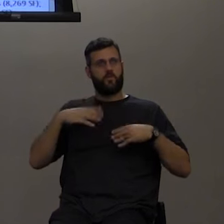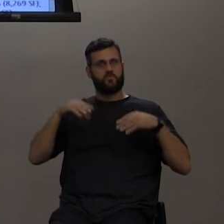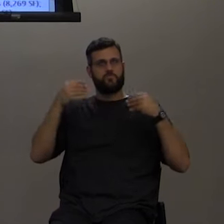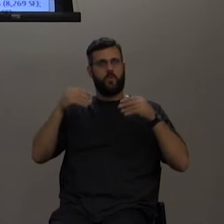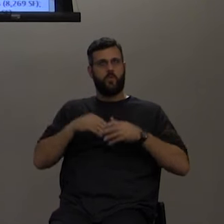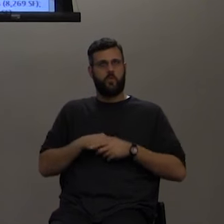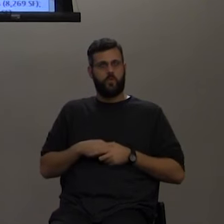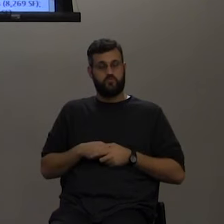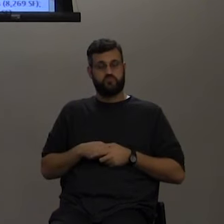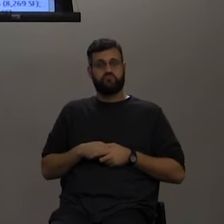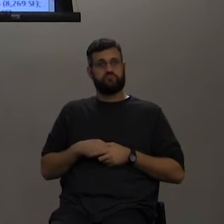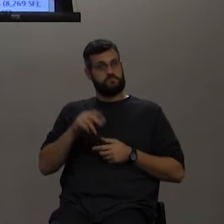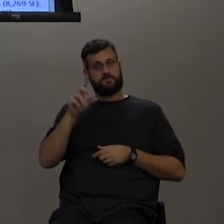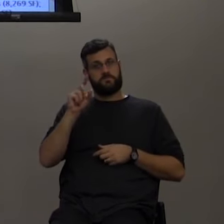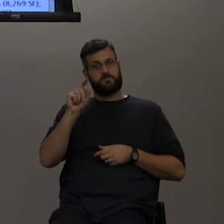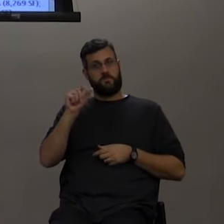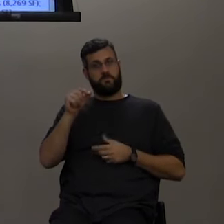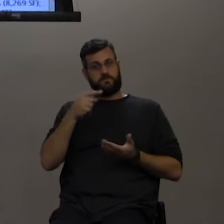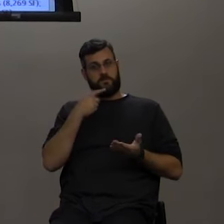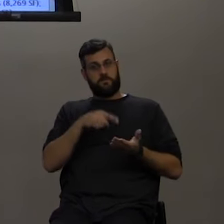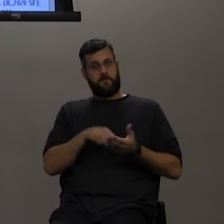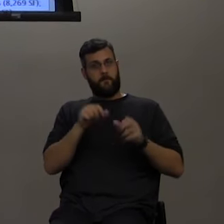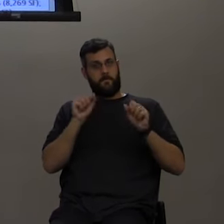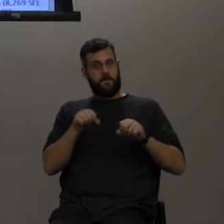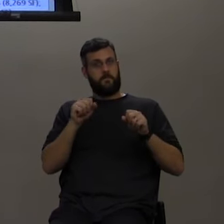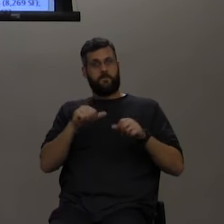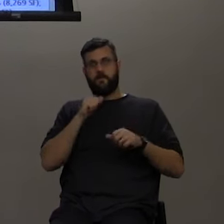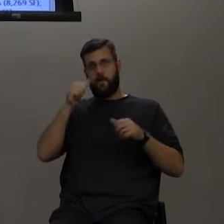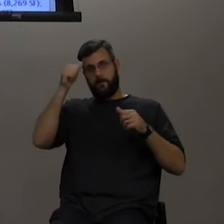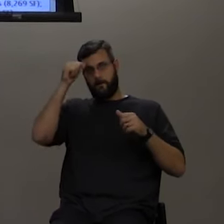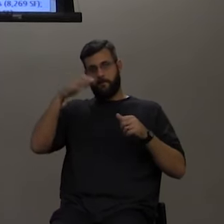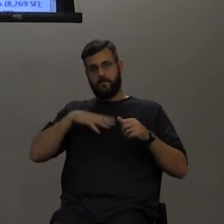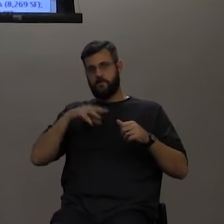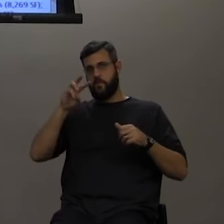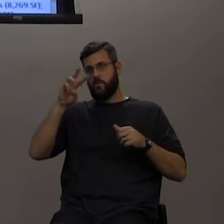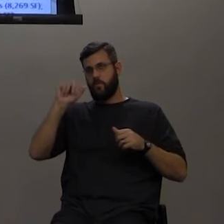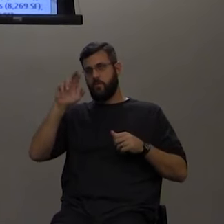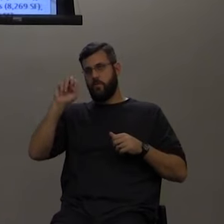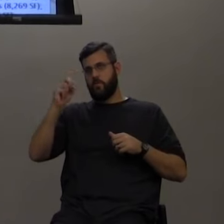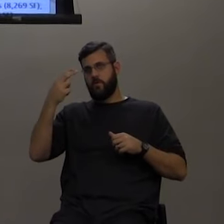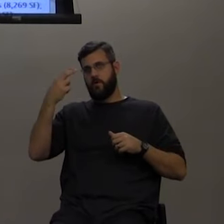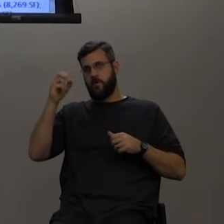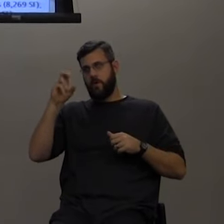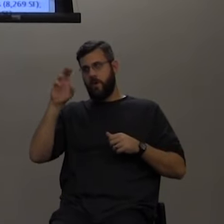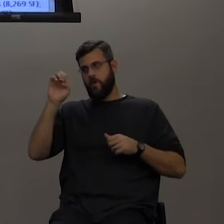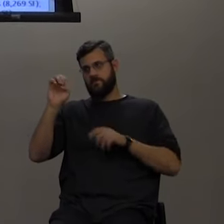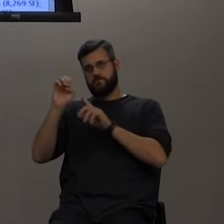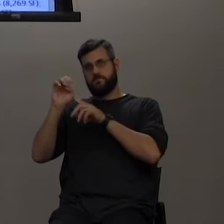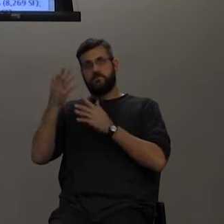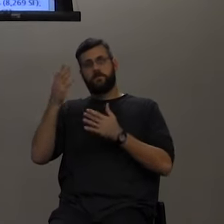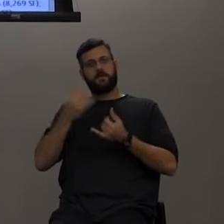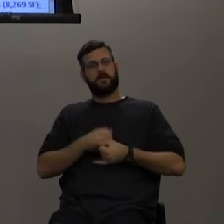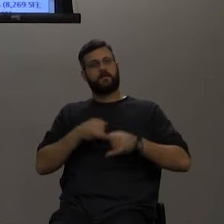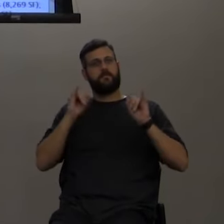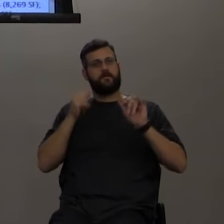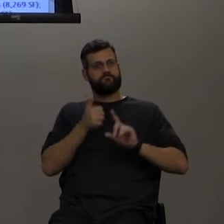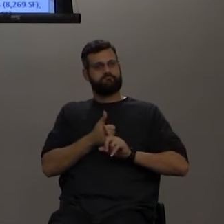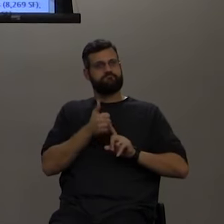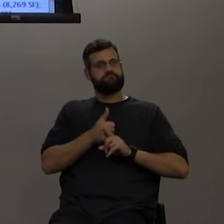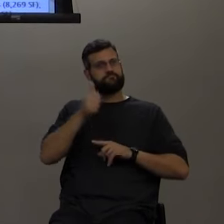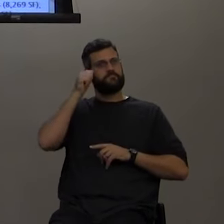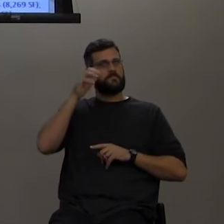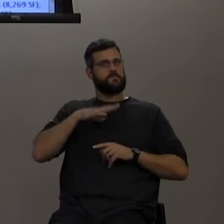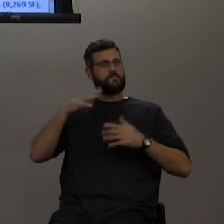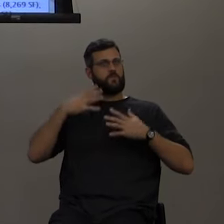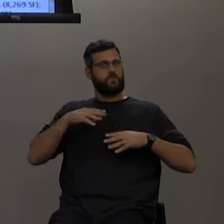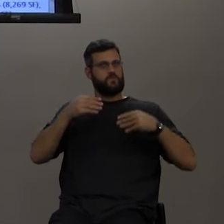The data is saying that that has potential, but not a men's warehouse. It might be an independent downtown men's clothier that could meet